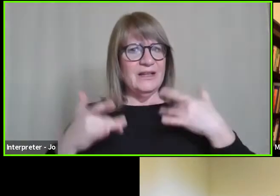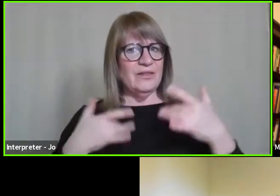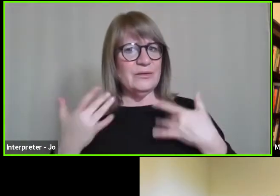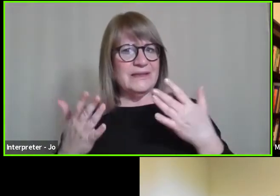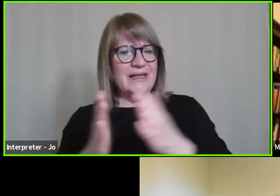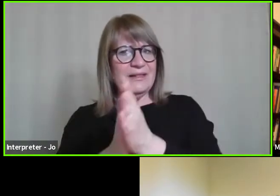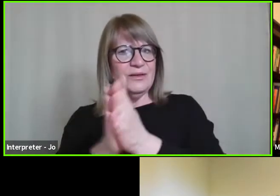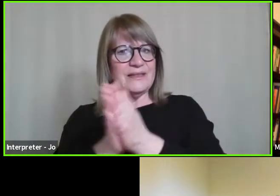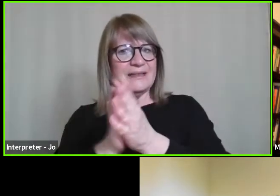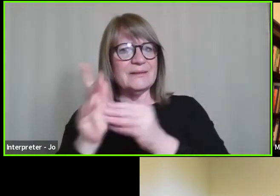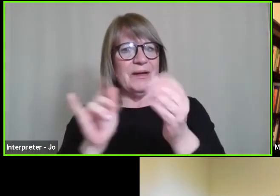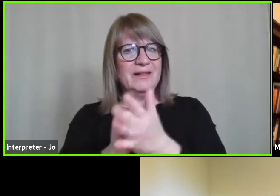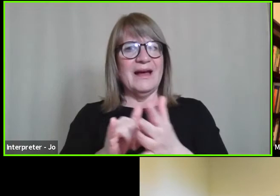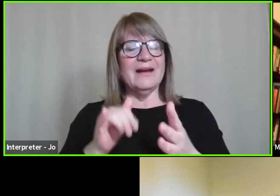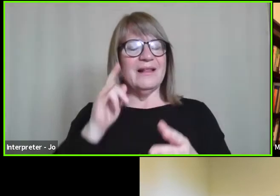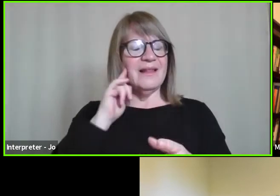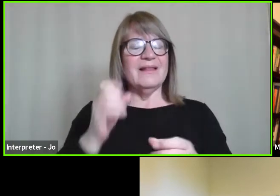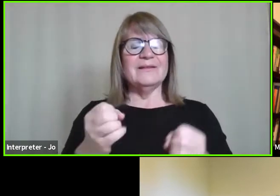here